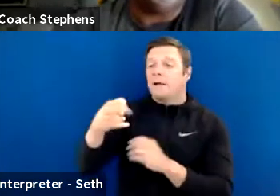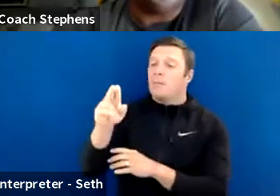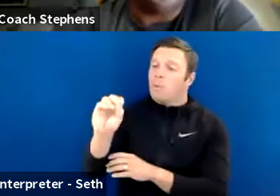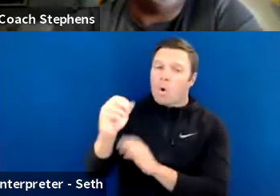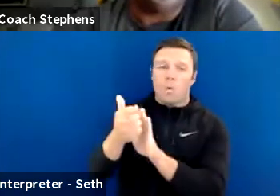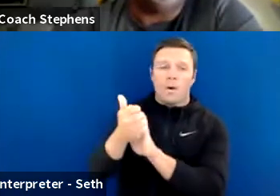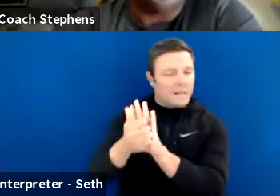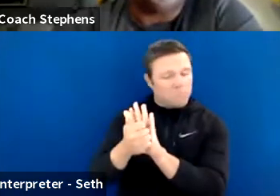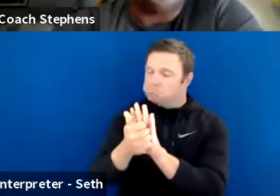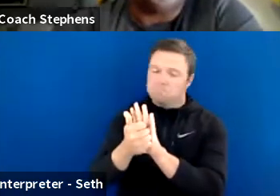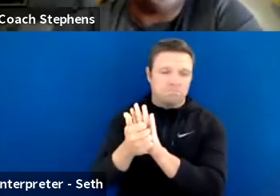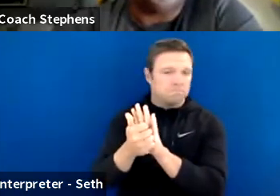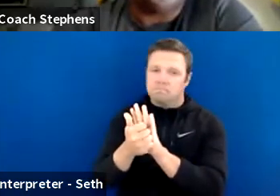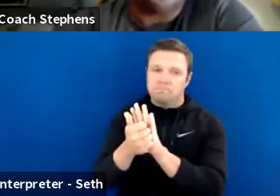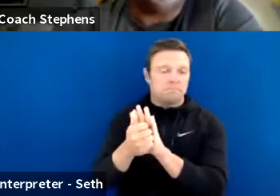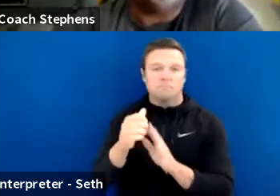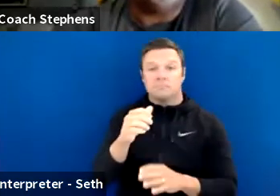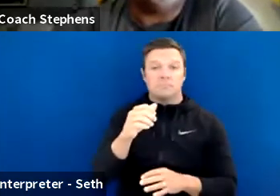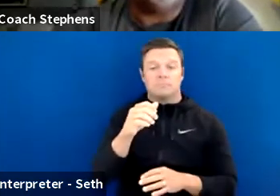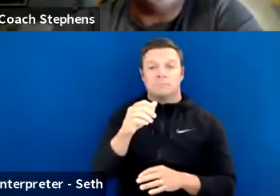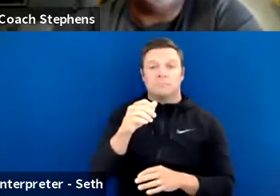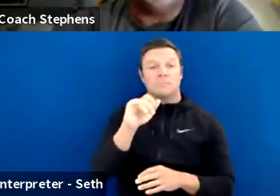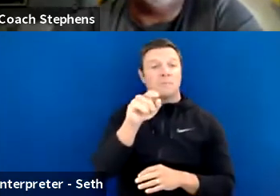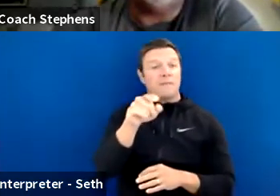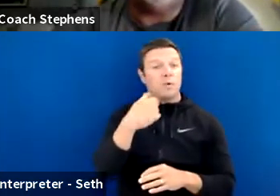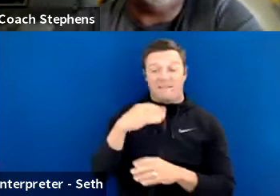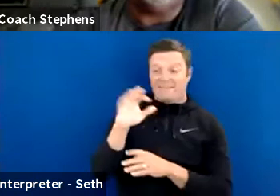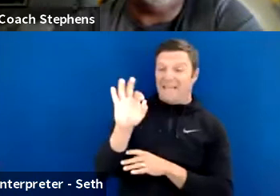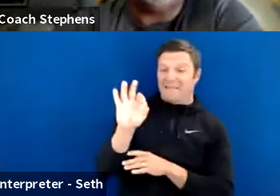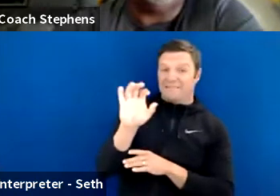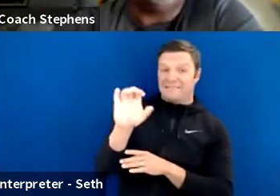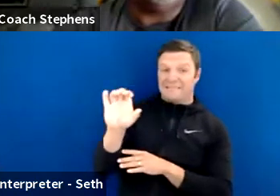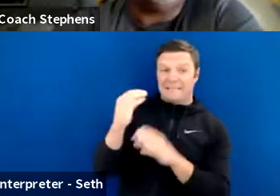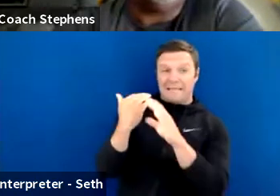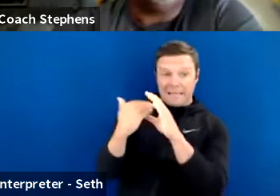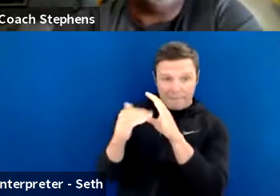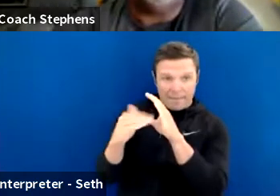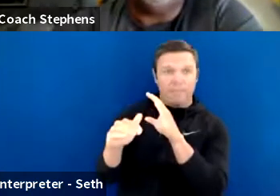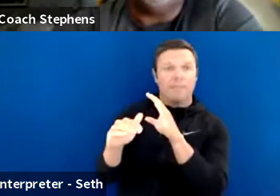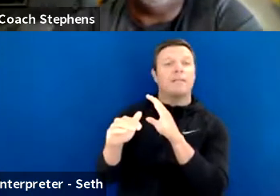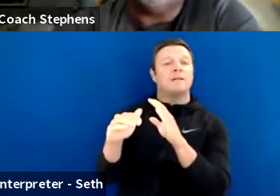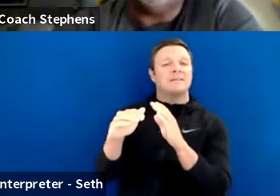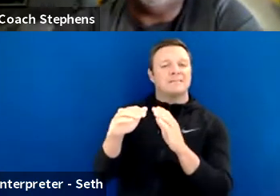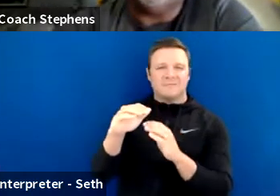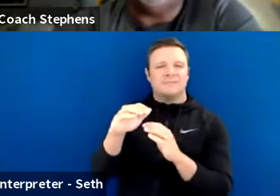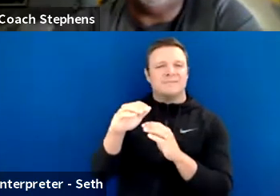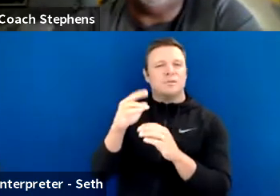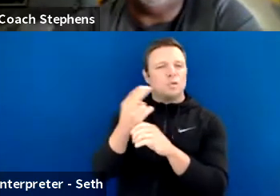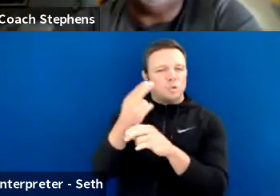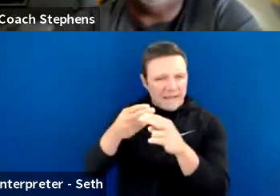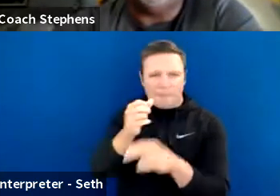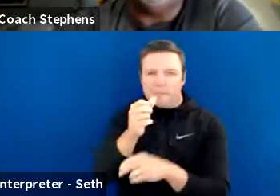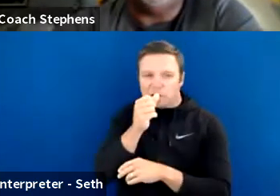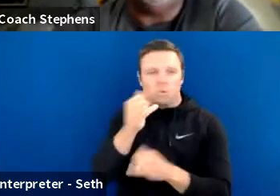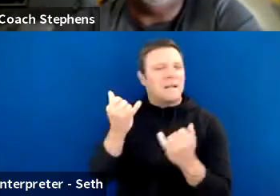that. If you have your FCC email and credentials ready set up, you automatically just have an